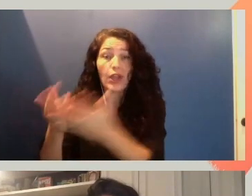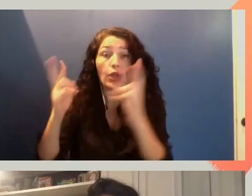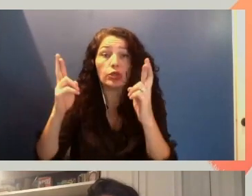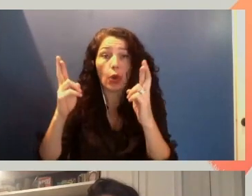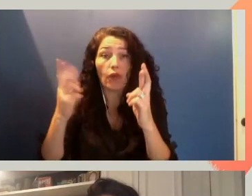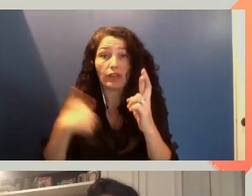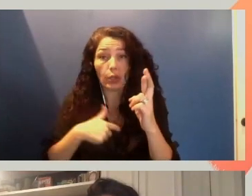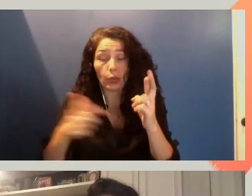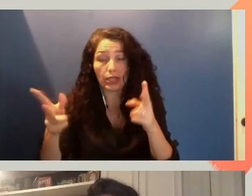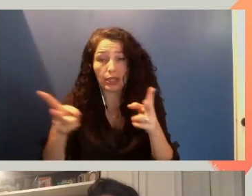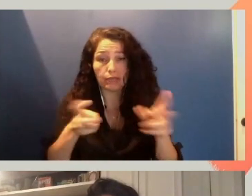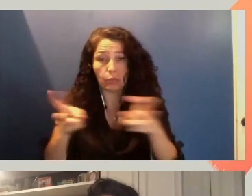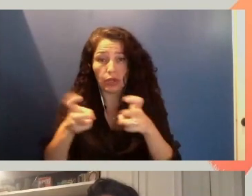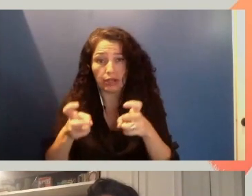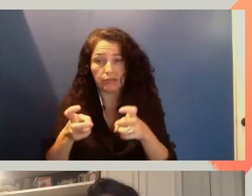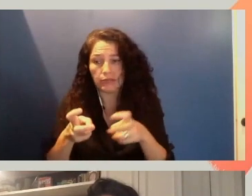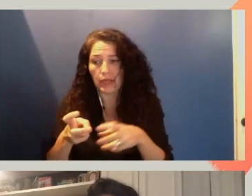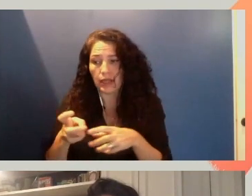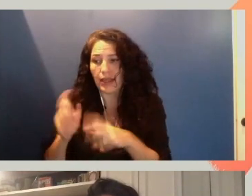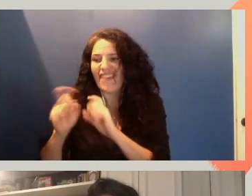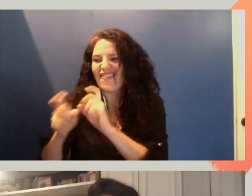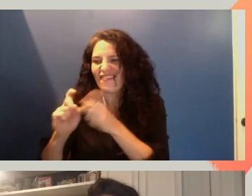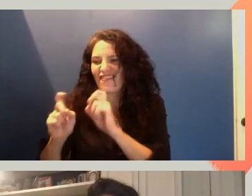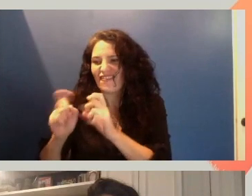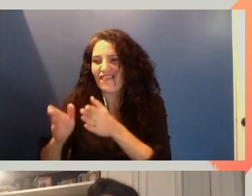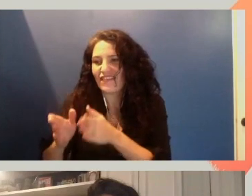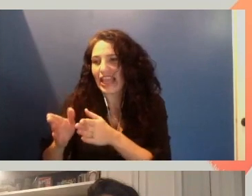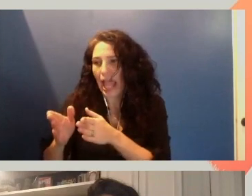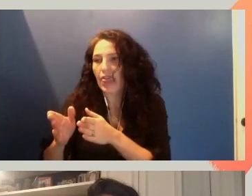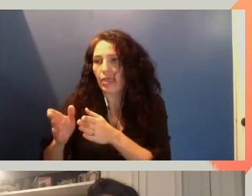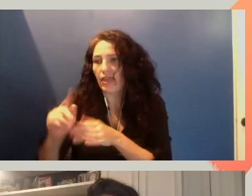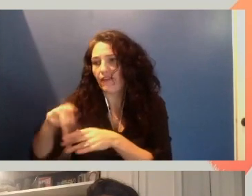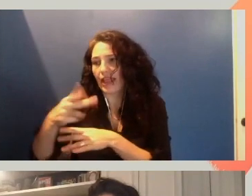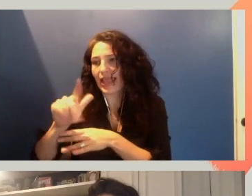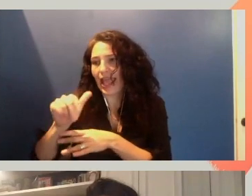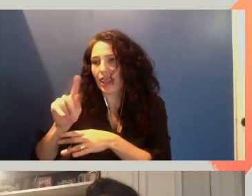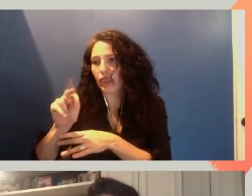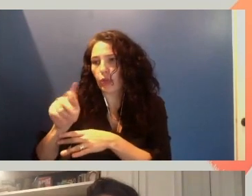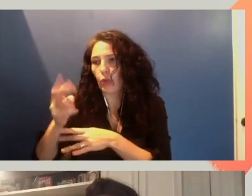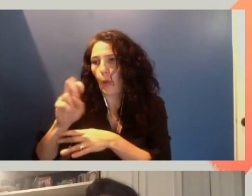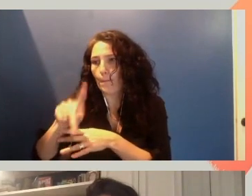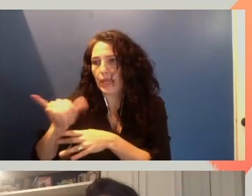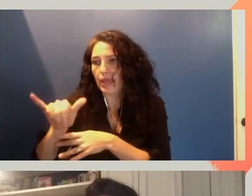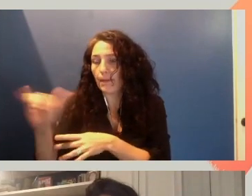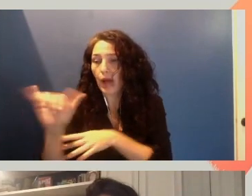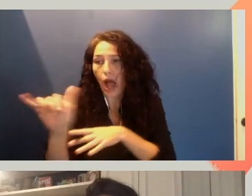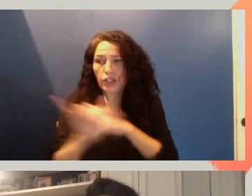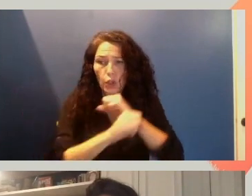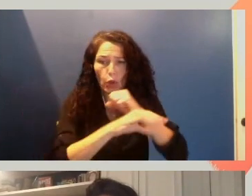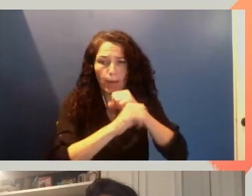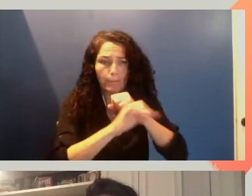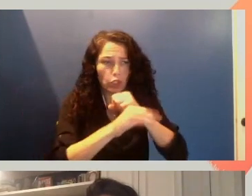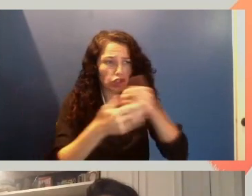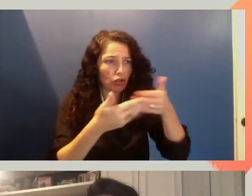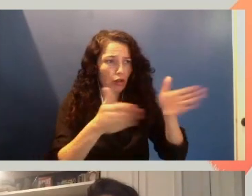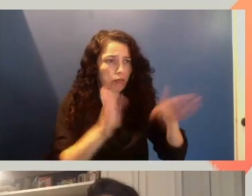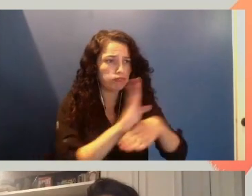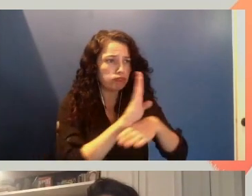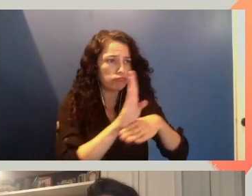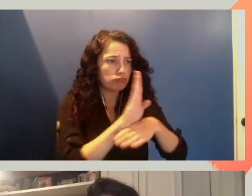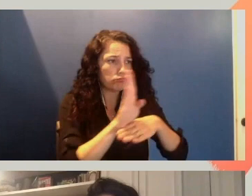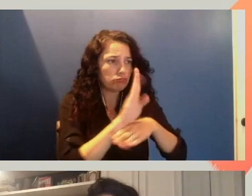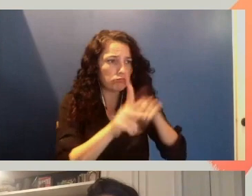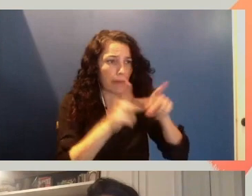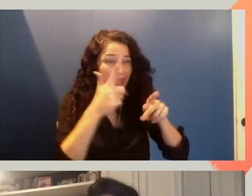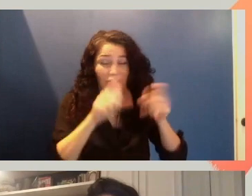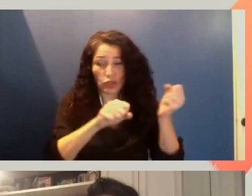only philanthropy into that, but also a number of commercial folks to invest in that, because, you know, the stronger that whole pipeline